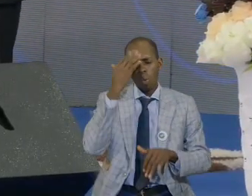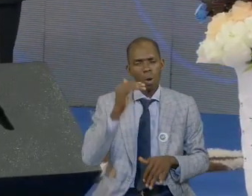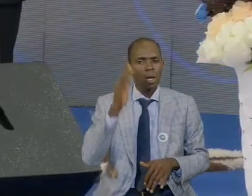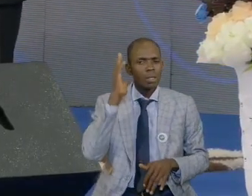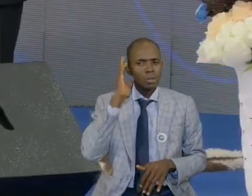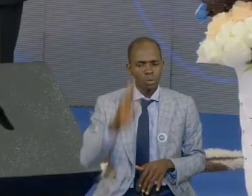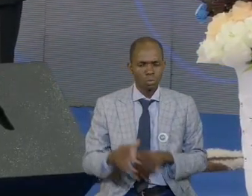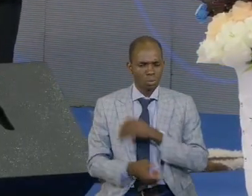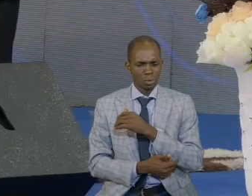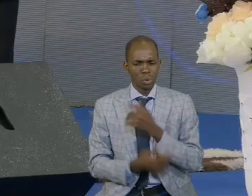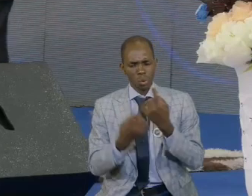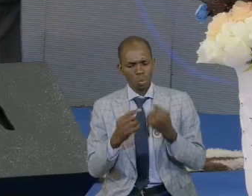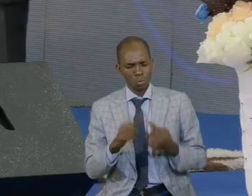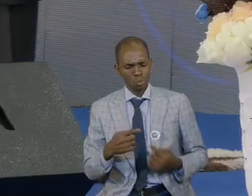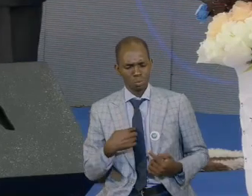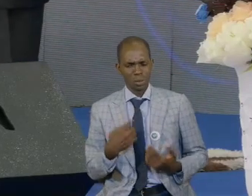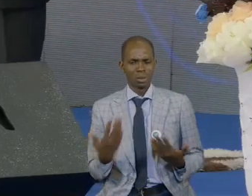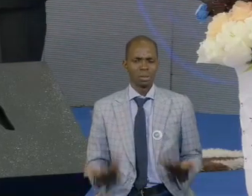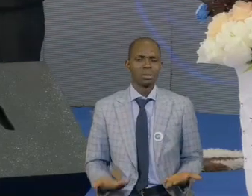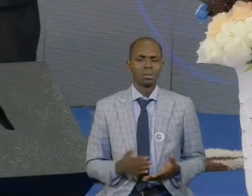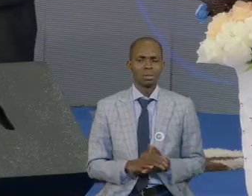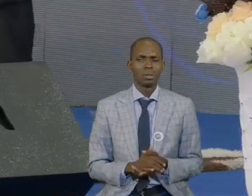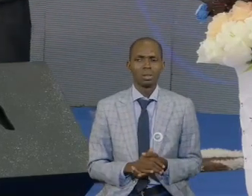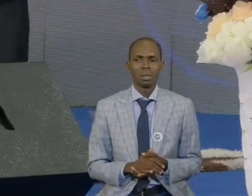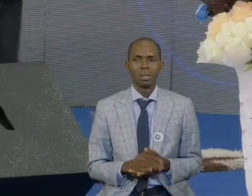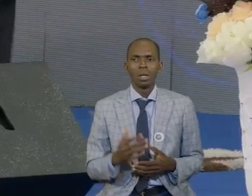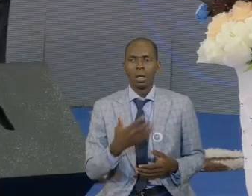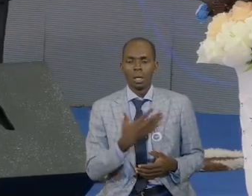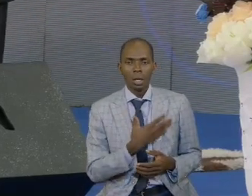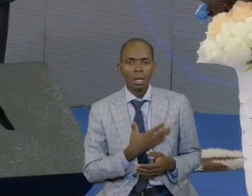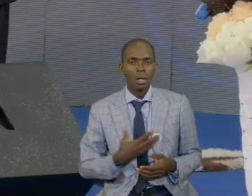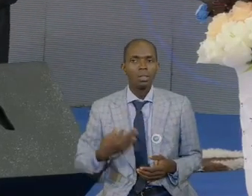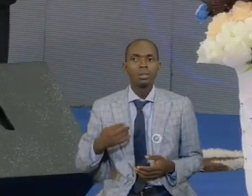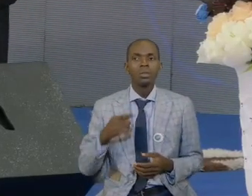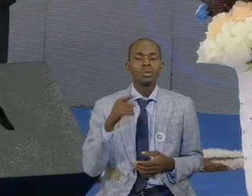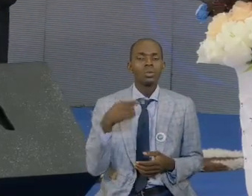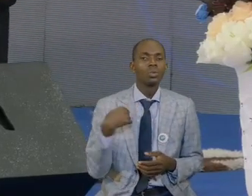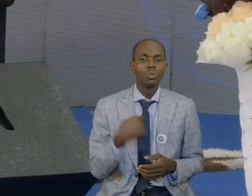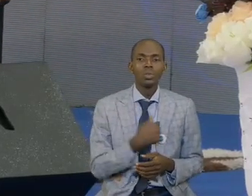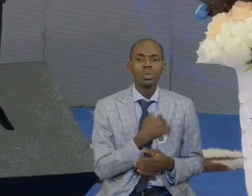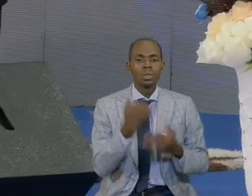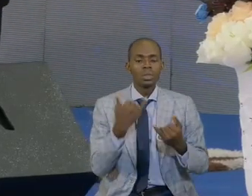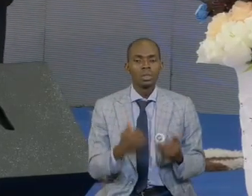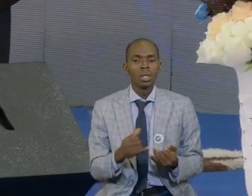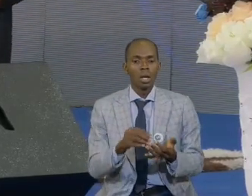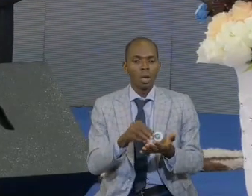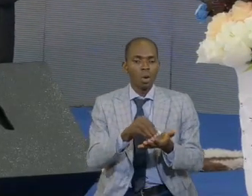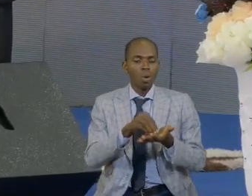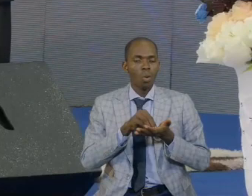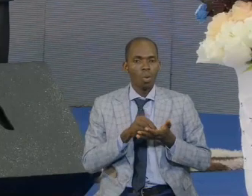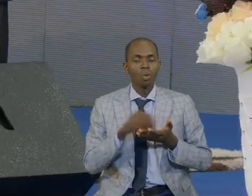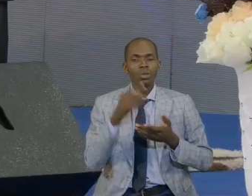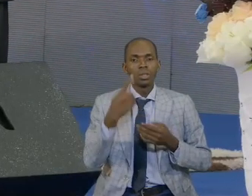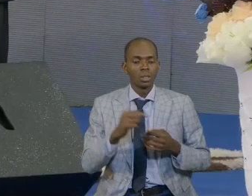me? And we own the guilt that belongs to the tempter.